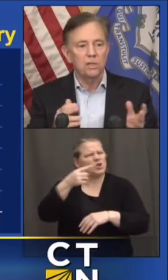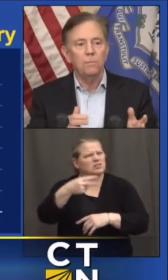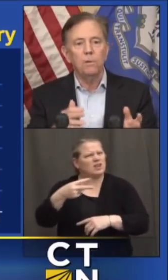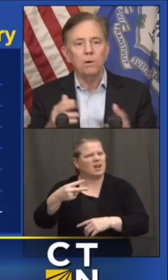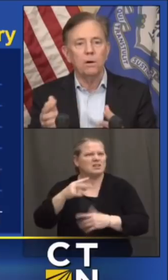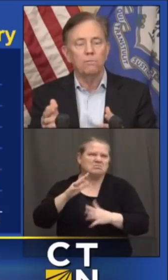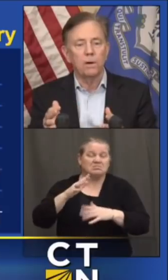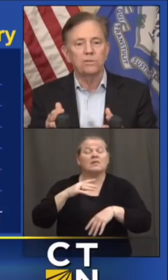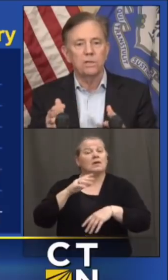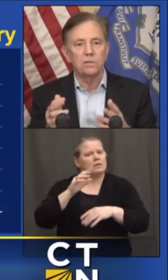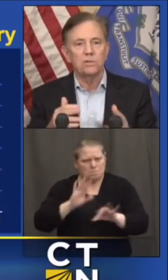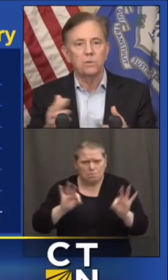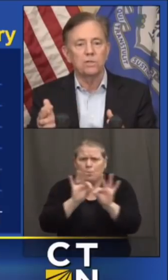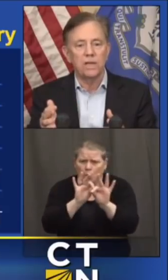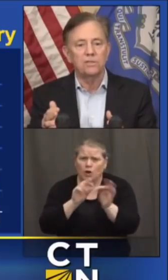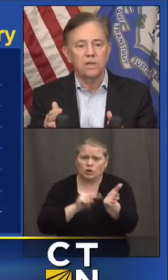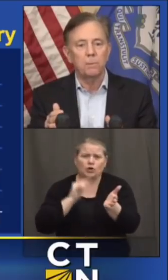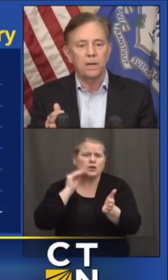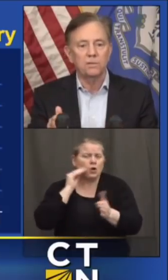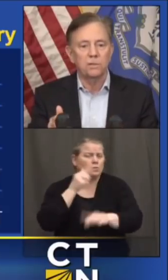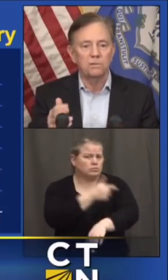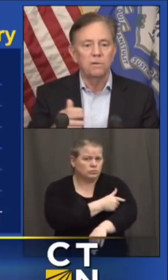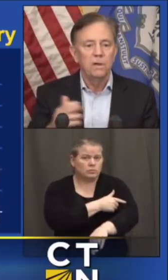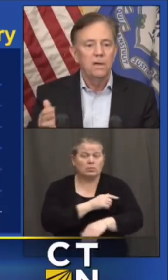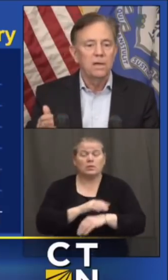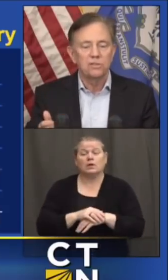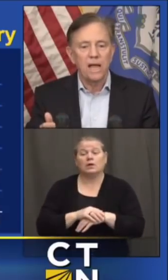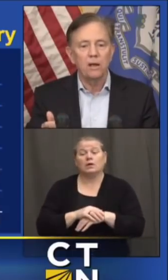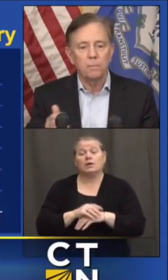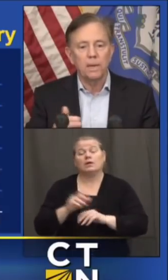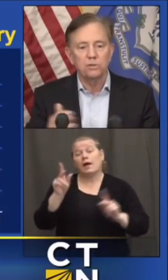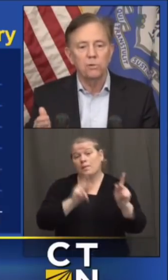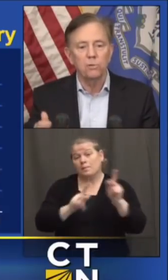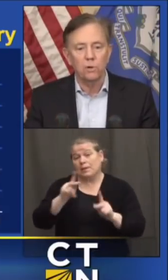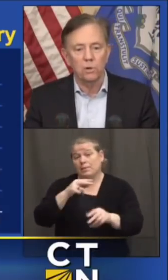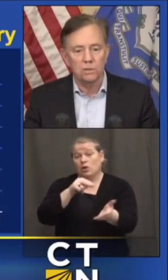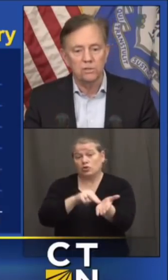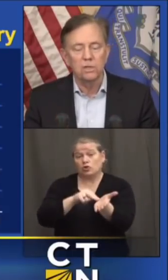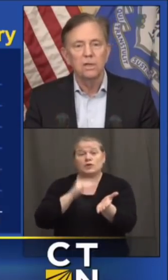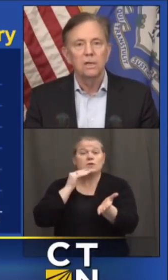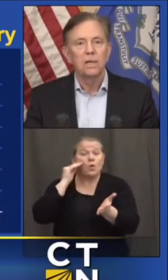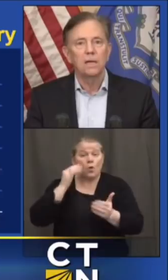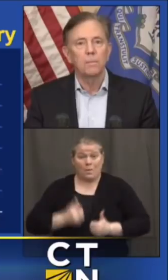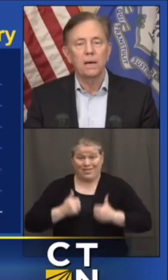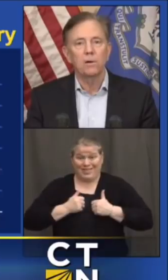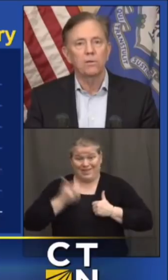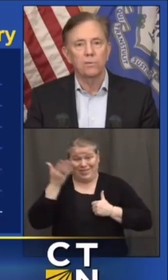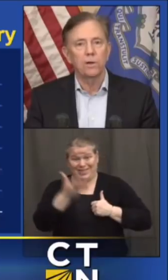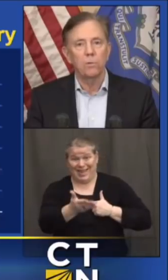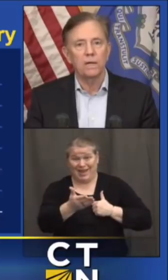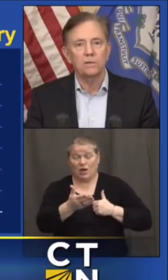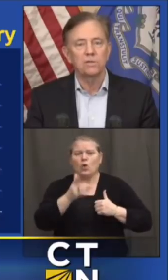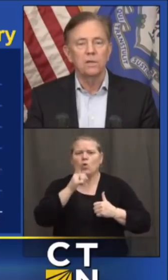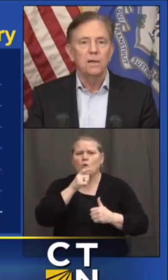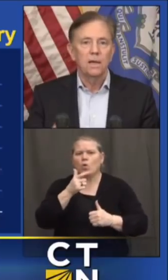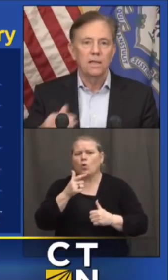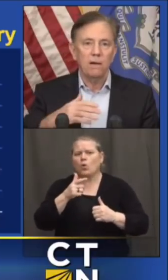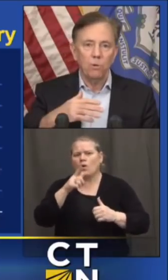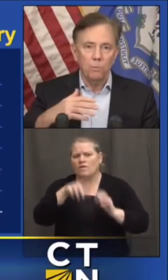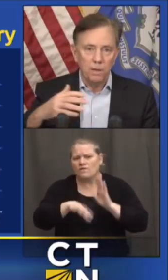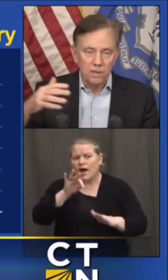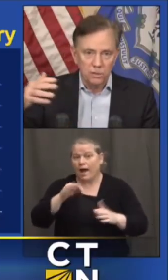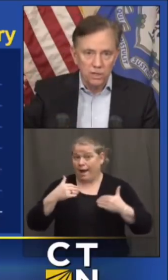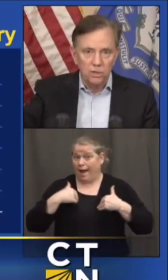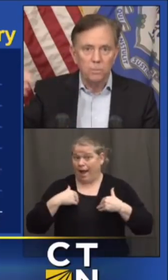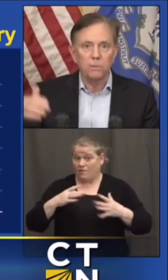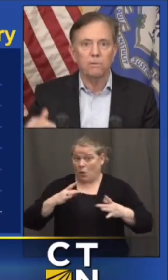see, the number of residents who are testing positive is down by 2/3 in about 3 weeks. And that